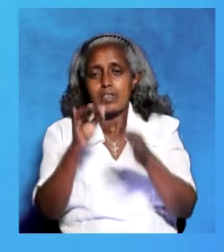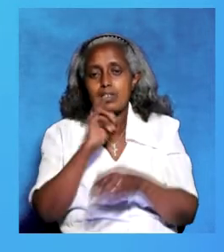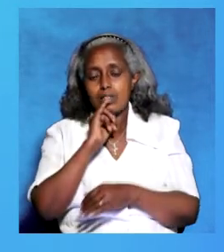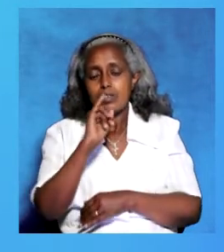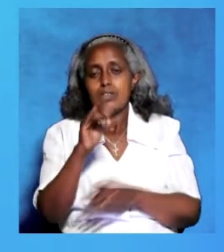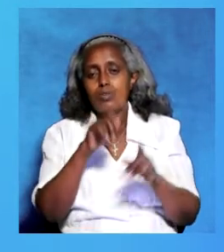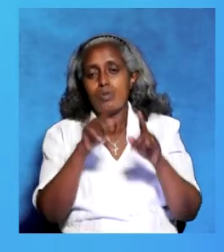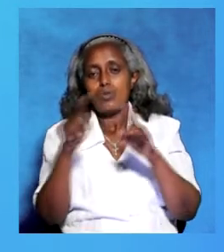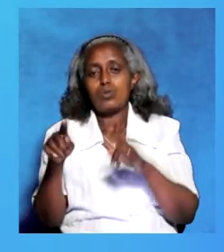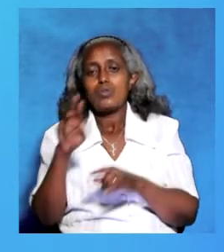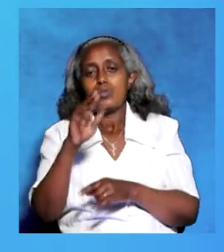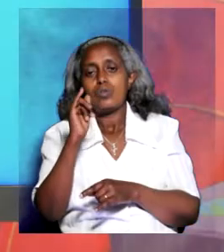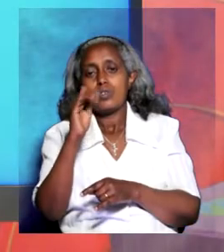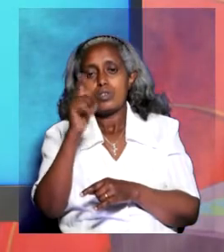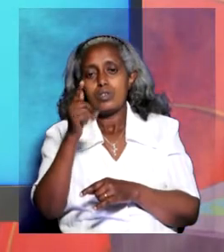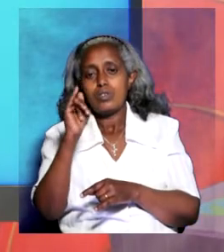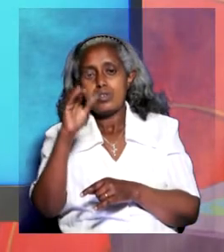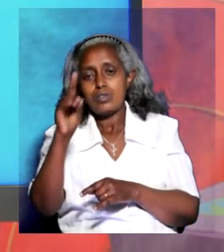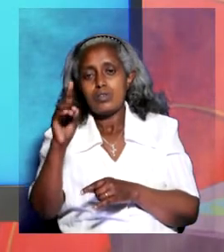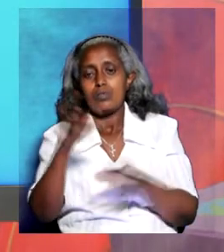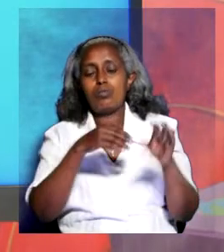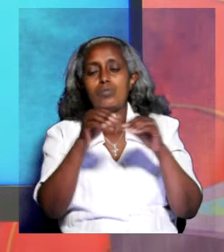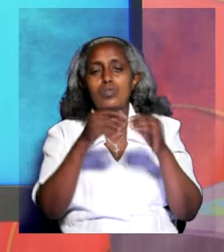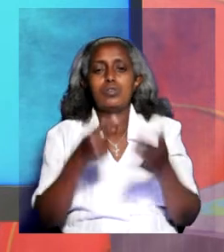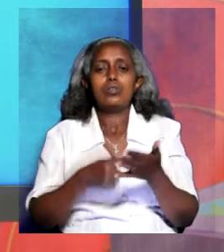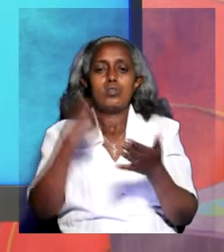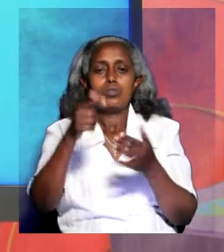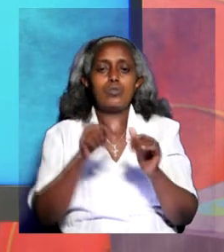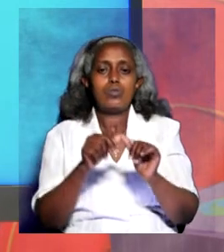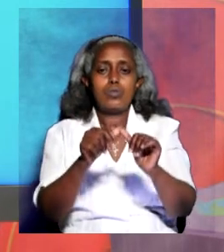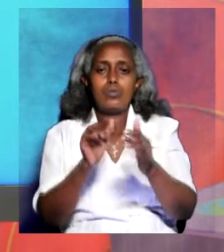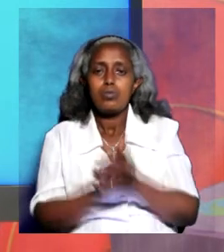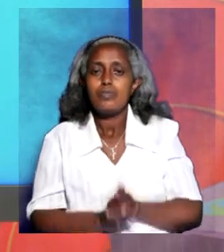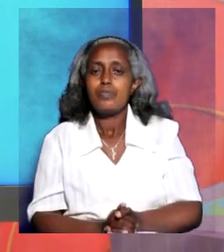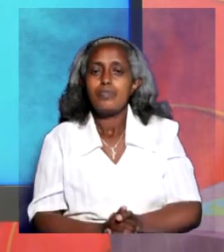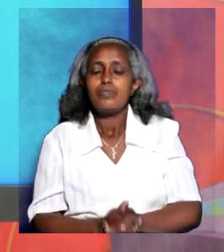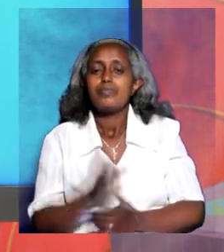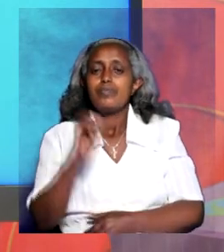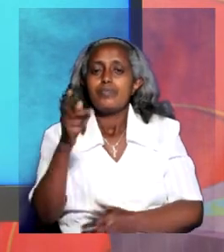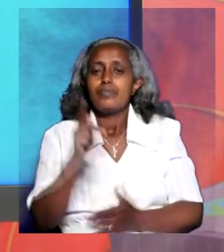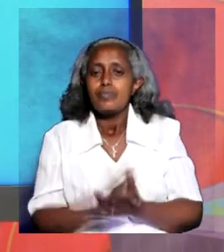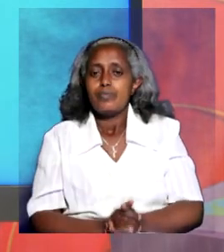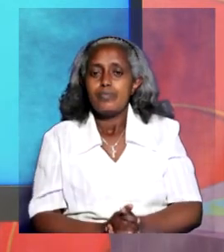is also rigid motion. Now let's continue. Okay,